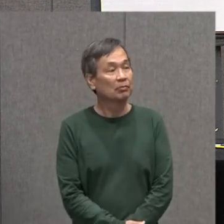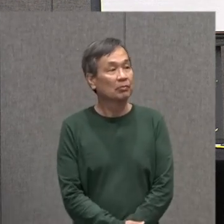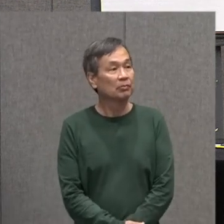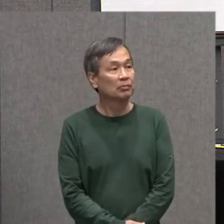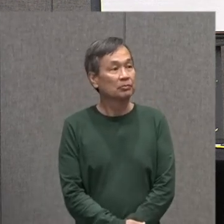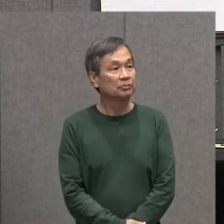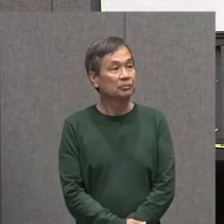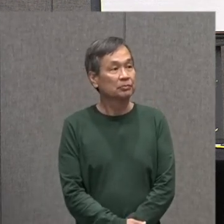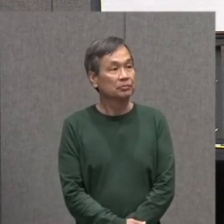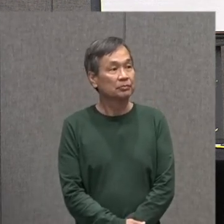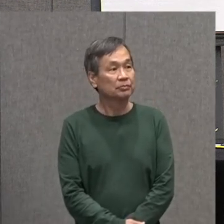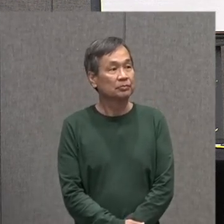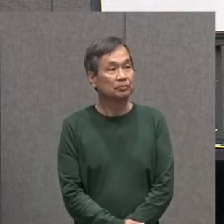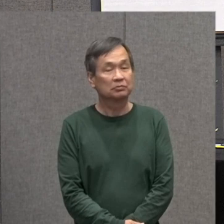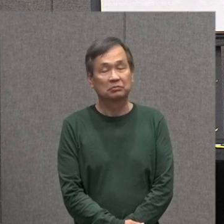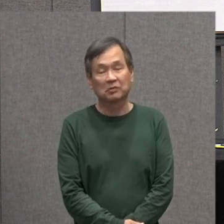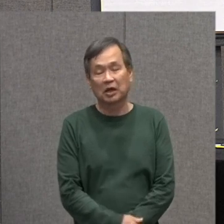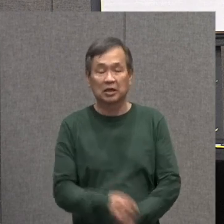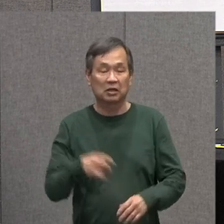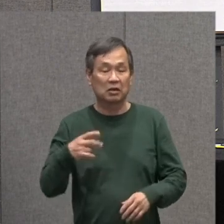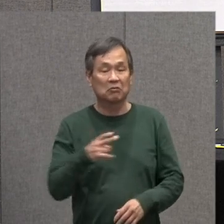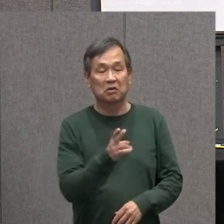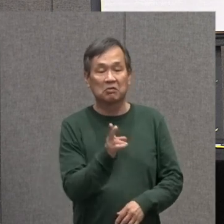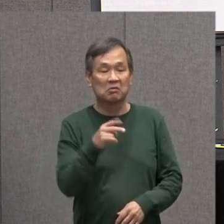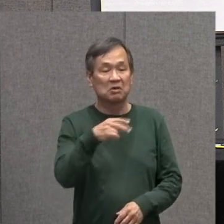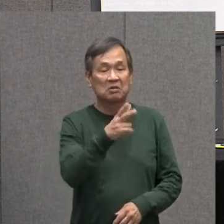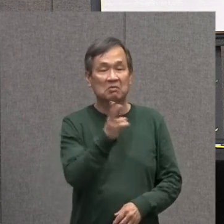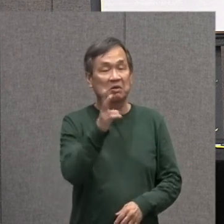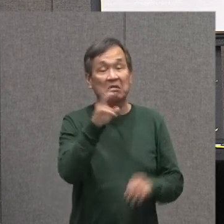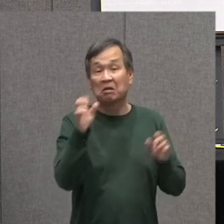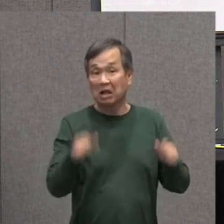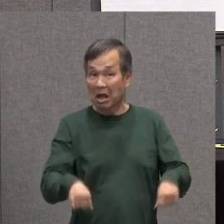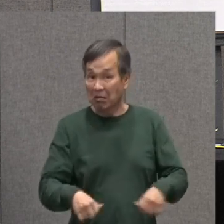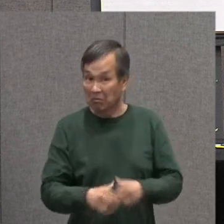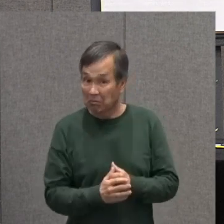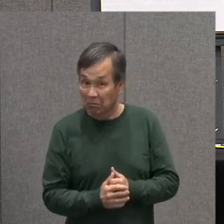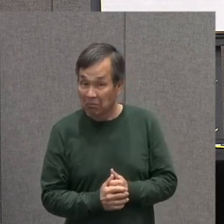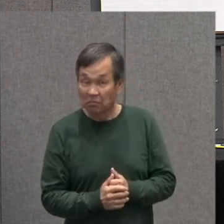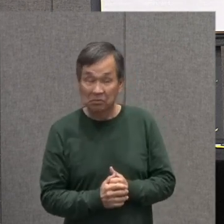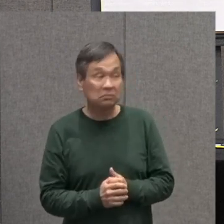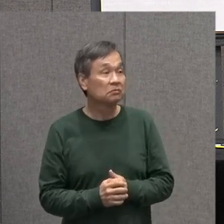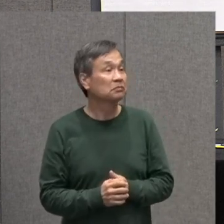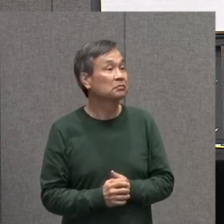Will be an artistic strip. Plus, tearing the paper feels kind of good. Mm-hmm.